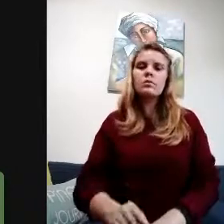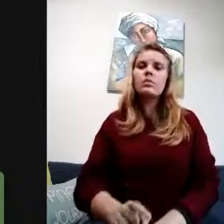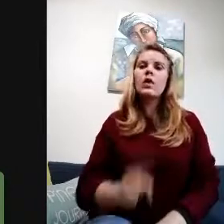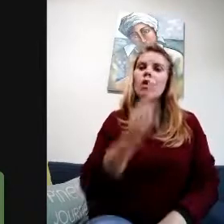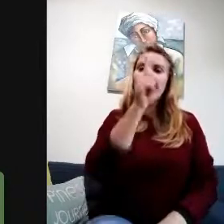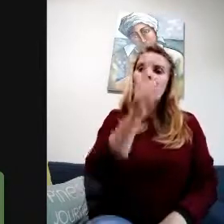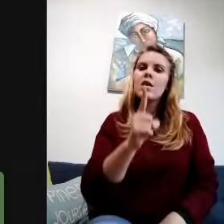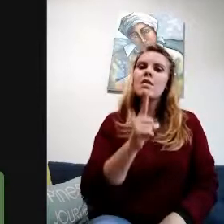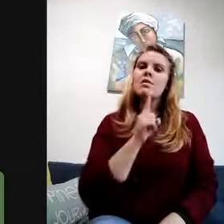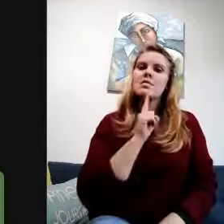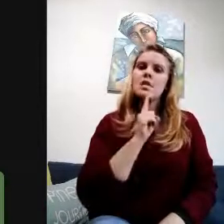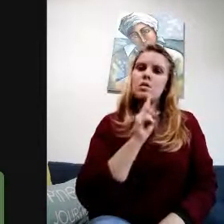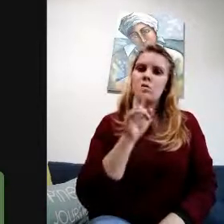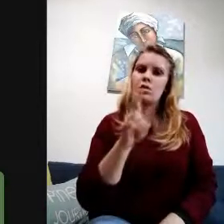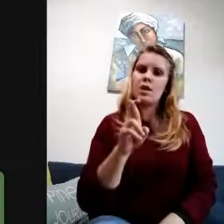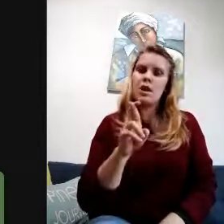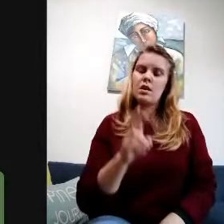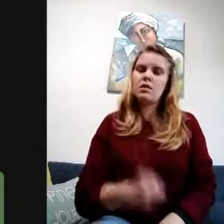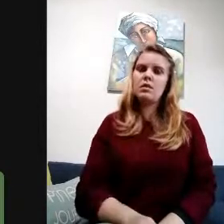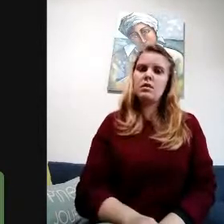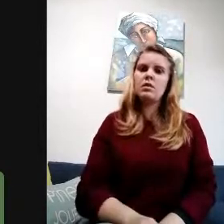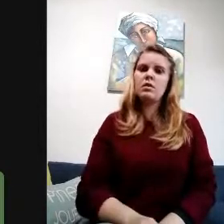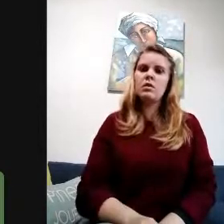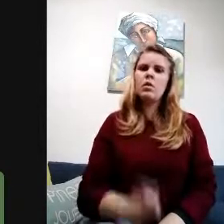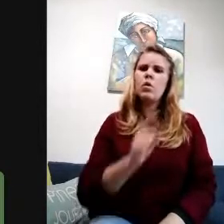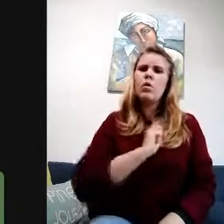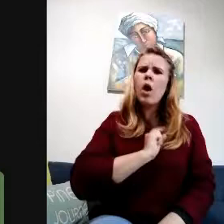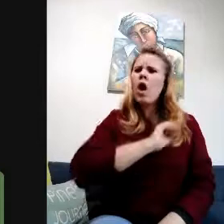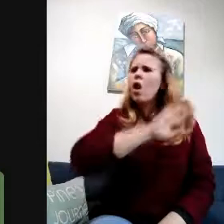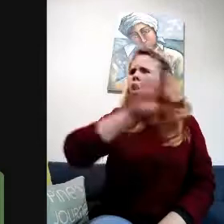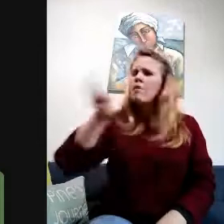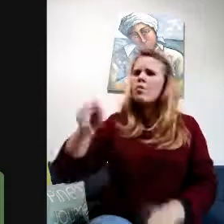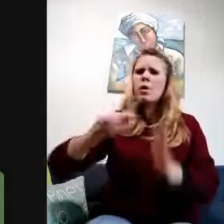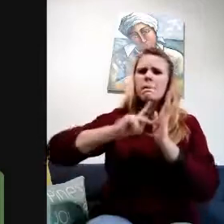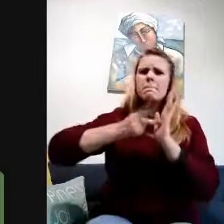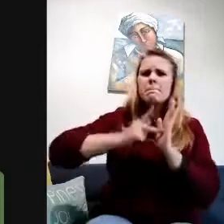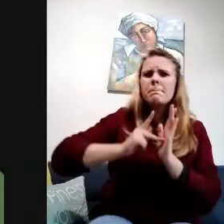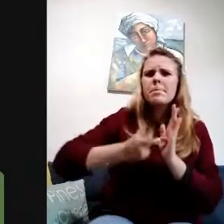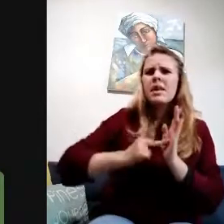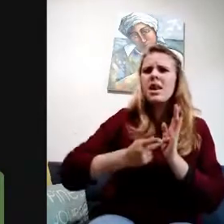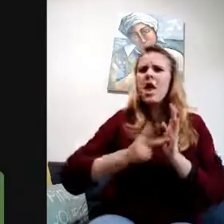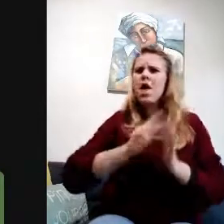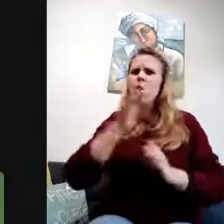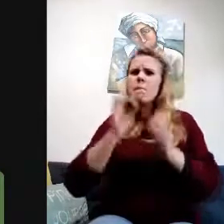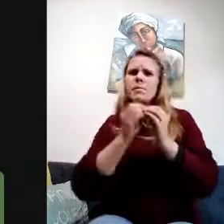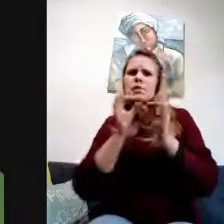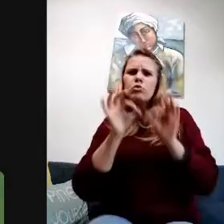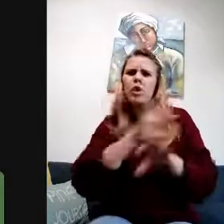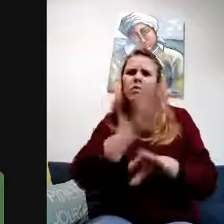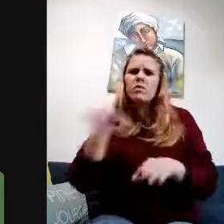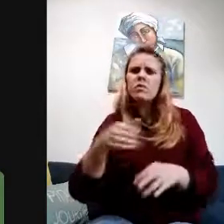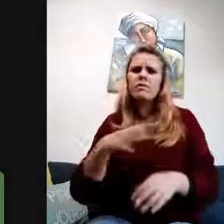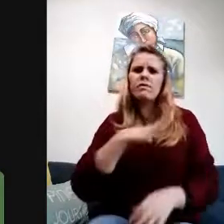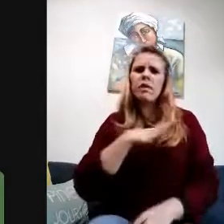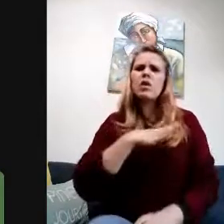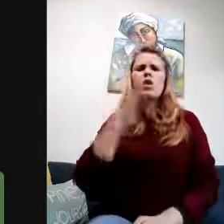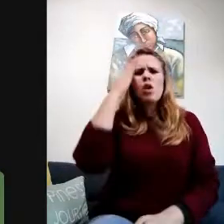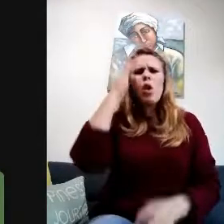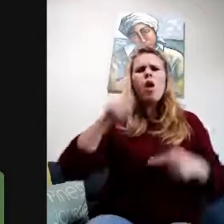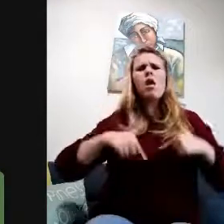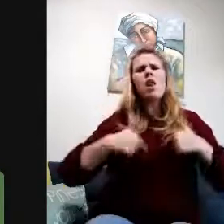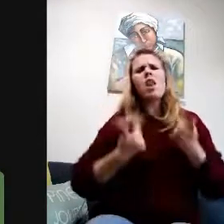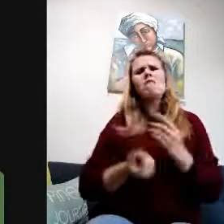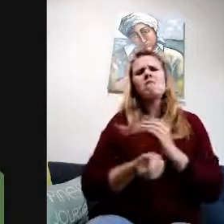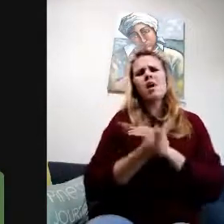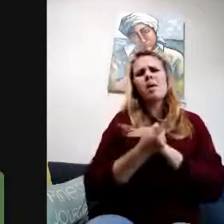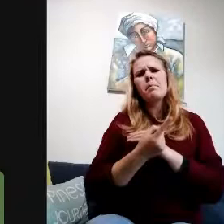R1,000. There goes a hell of a lot into these tournaments, and we know life happens. The only thing we ask